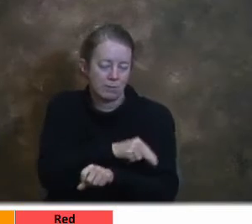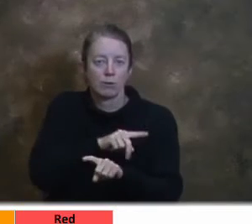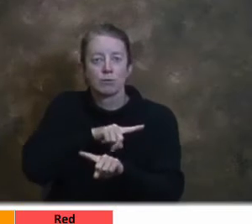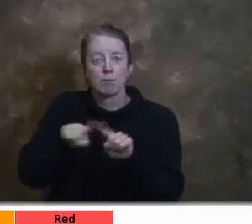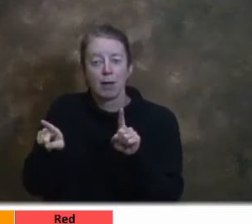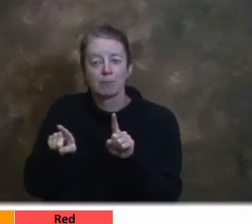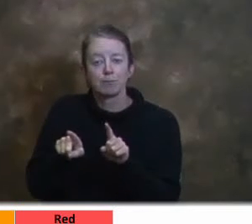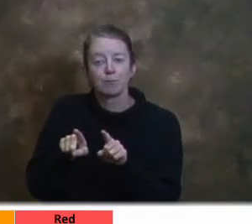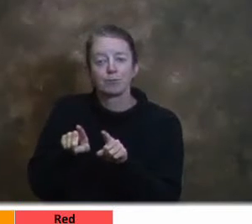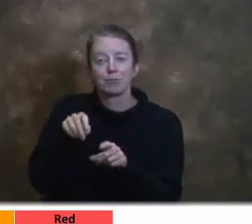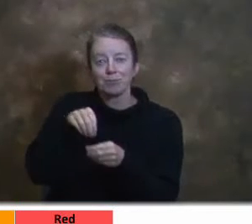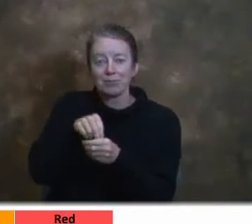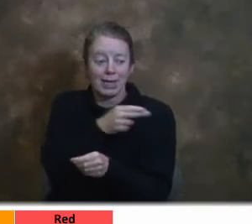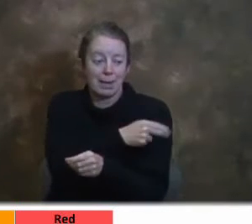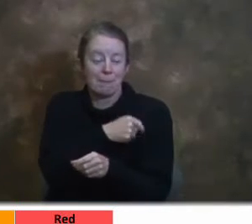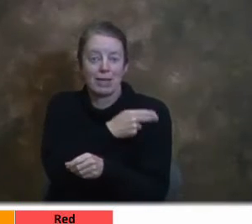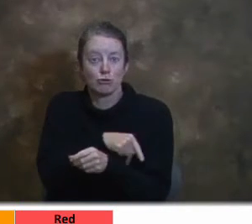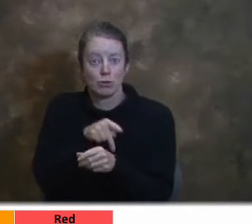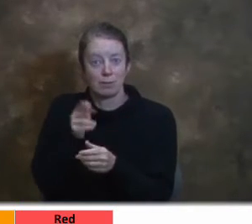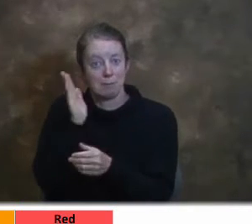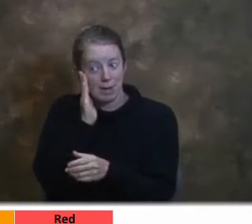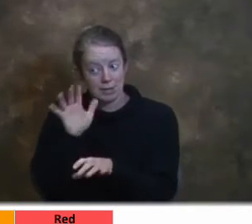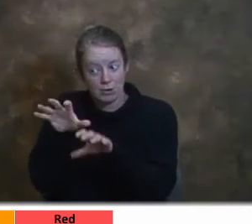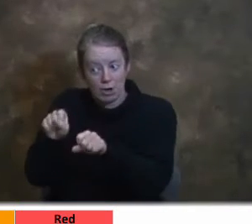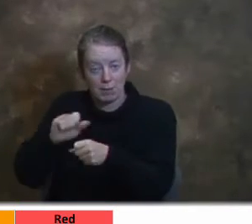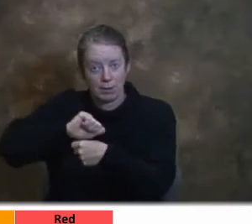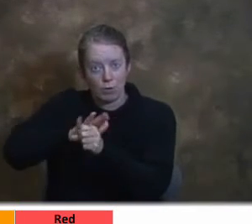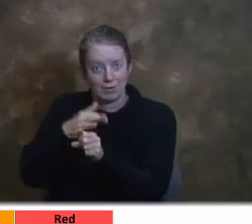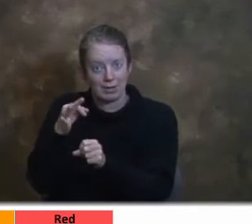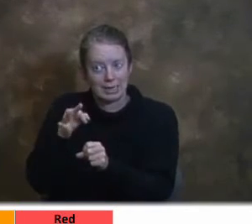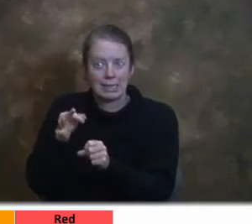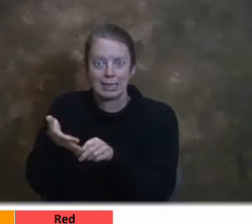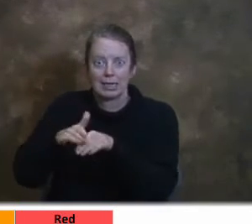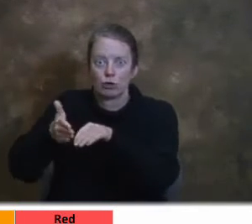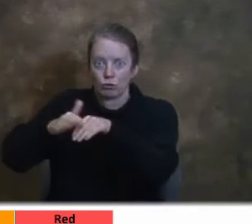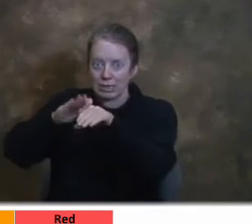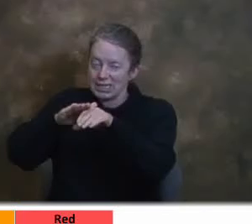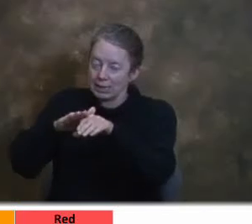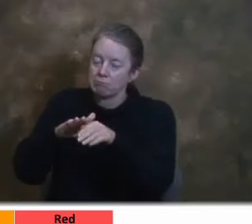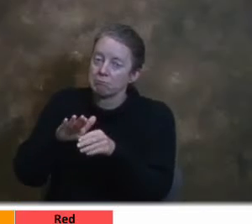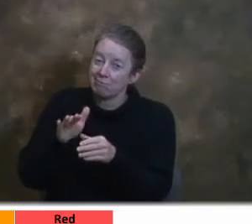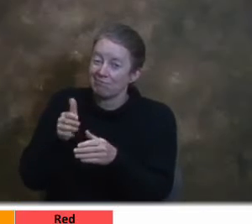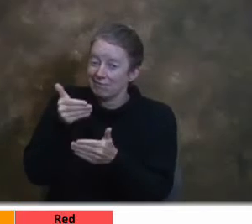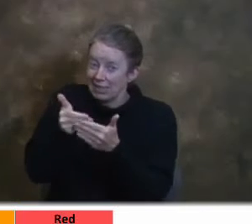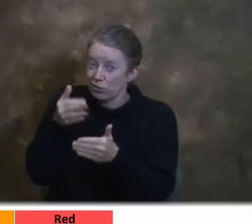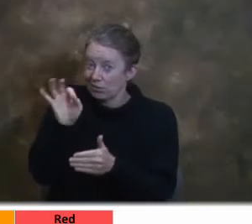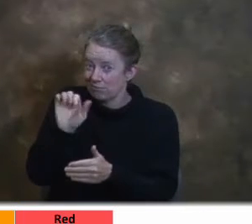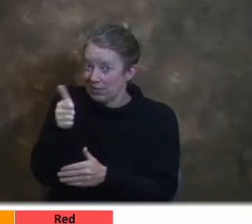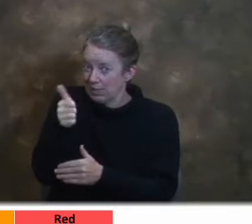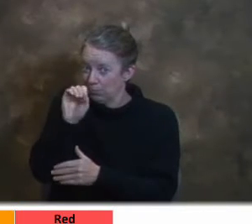by COVID-19 is increasing and is now close to 10%, which would be that warning zone.